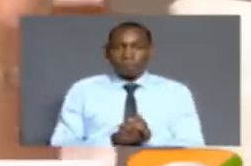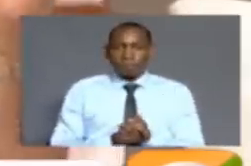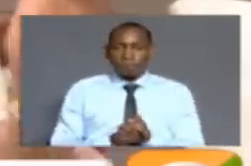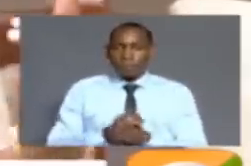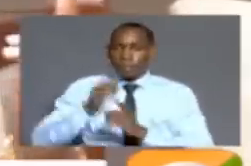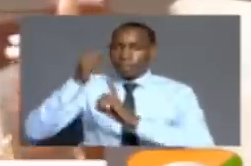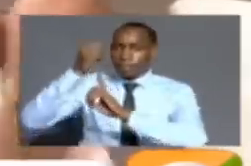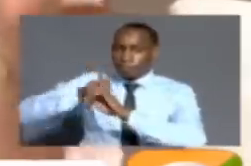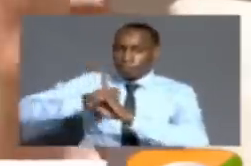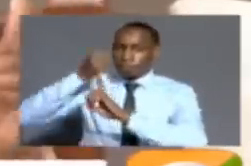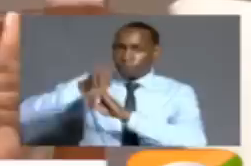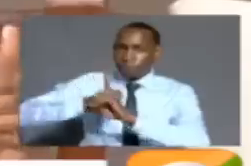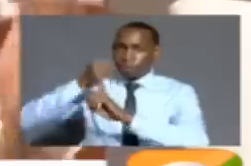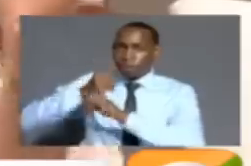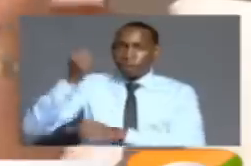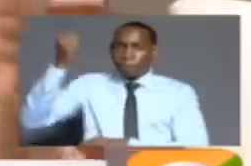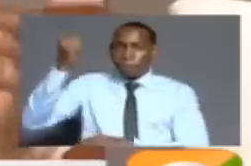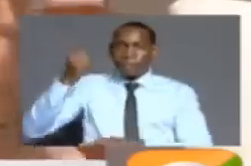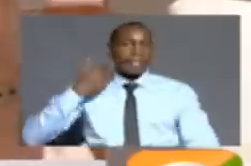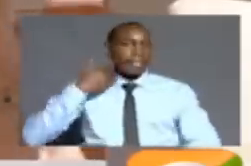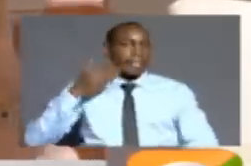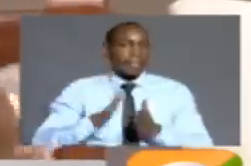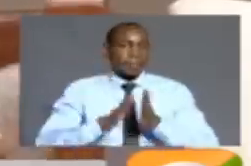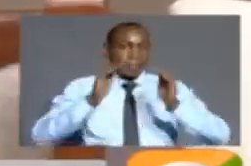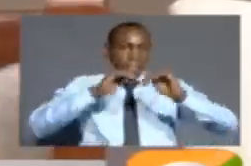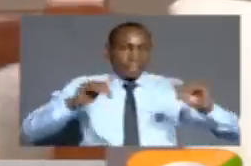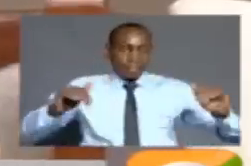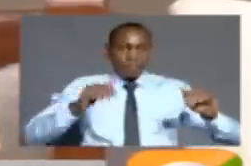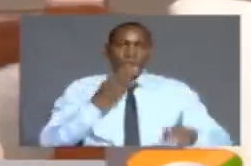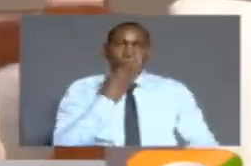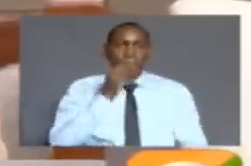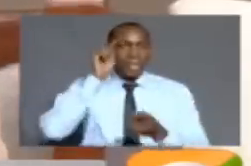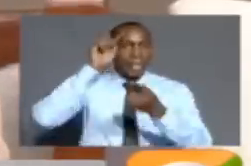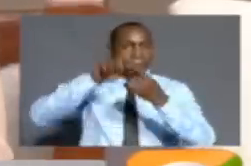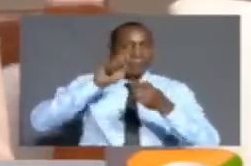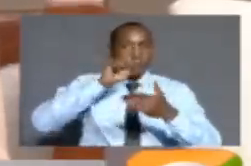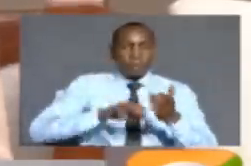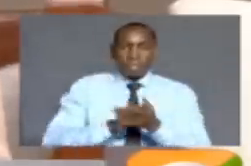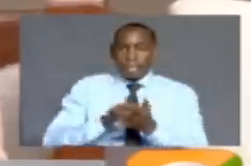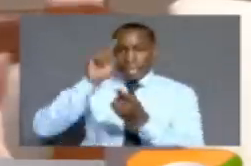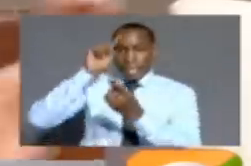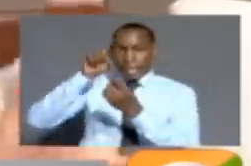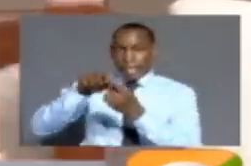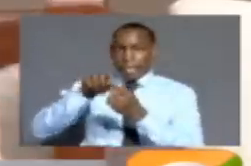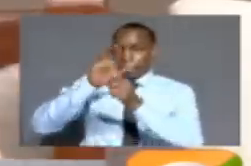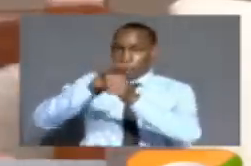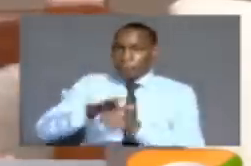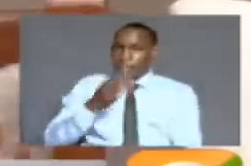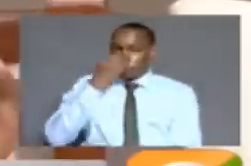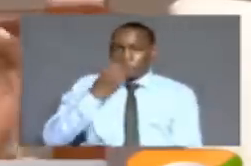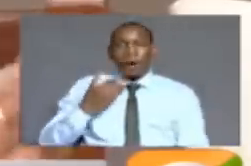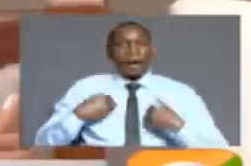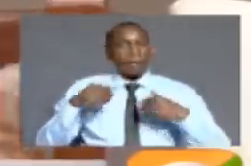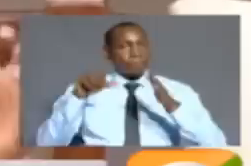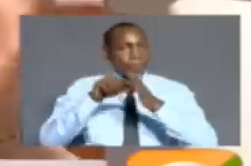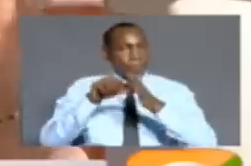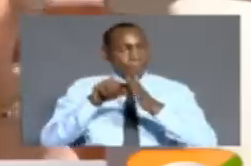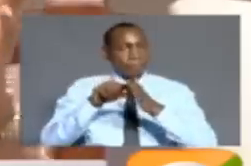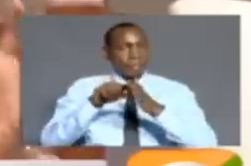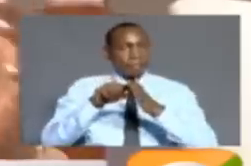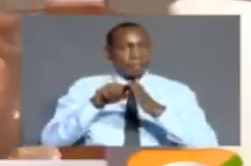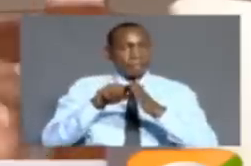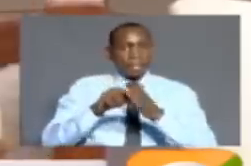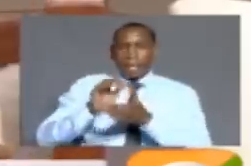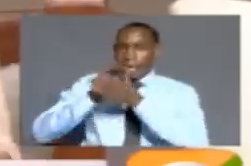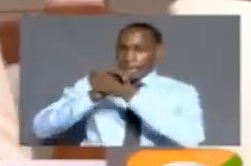politics of hatred and division. And it seems that their sole purpose is to fight William Ruto. So that I have a problem with, in the sense that for